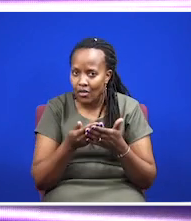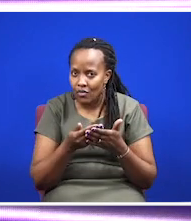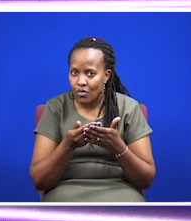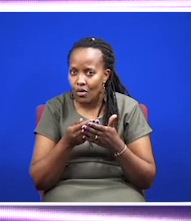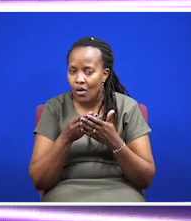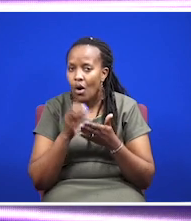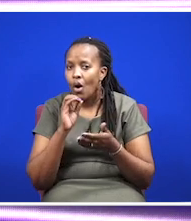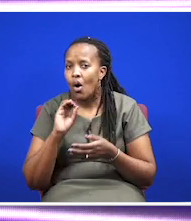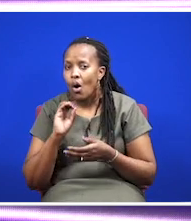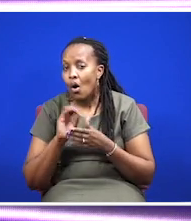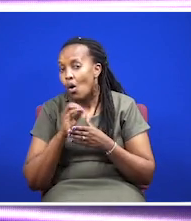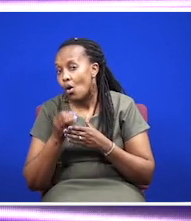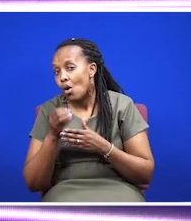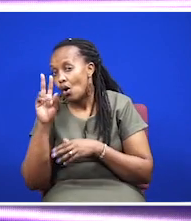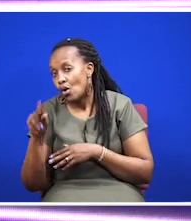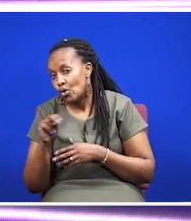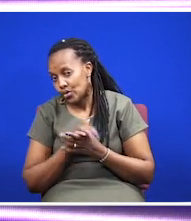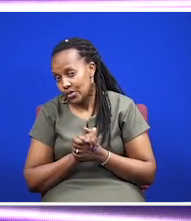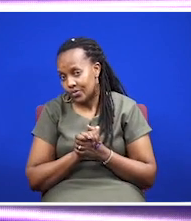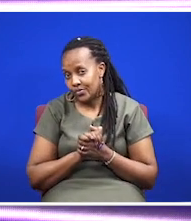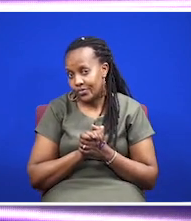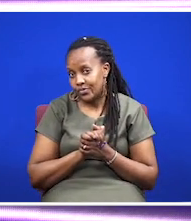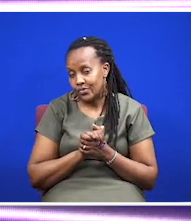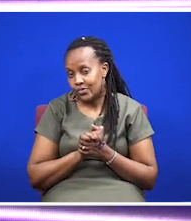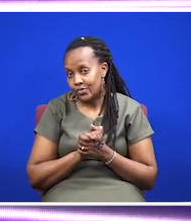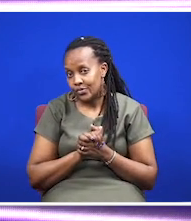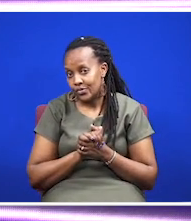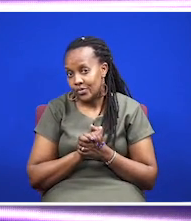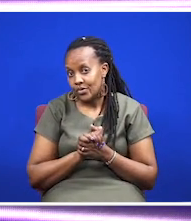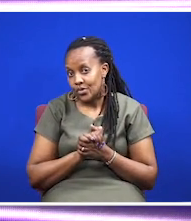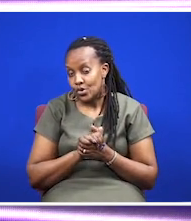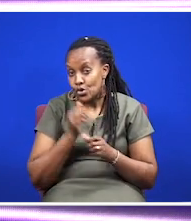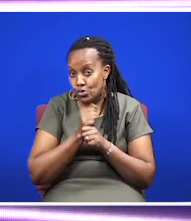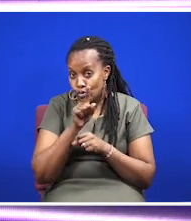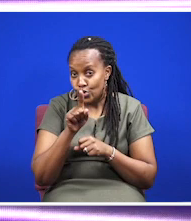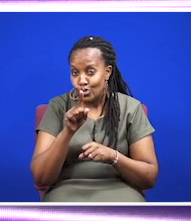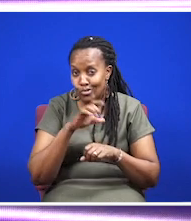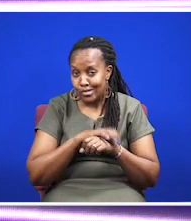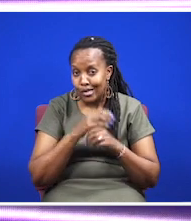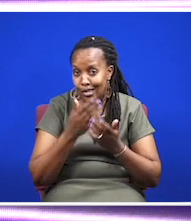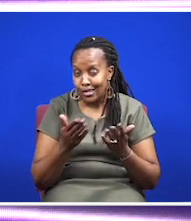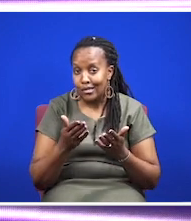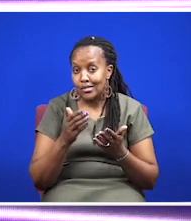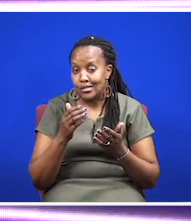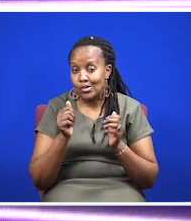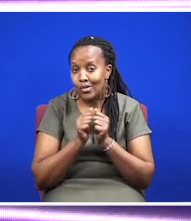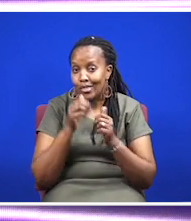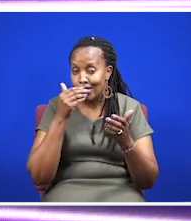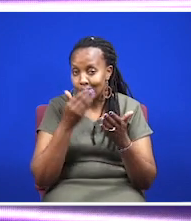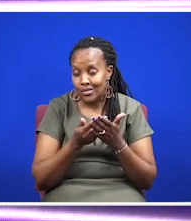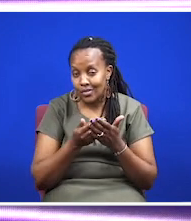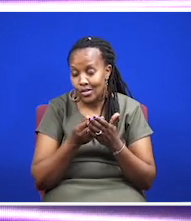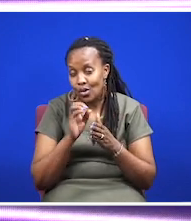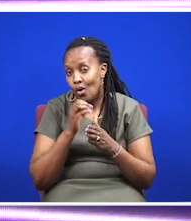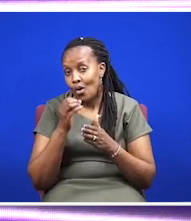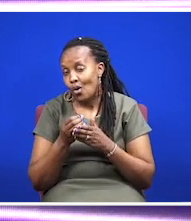gratitude. Whether you take things for granted or you take them with gratitude. I